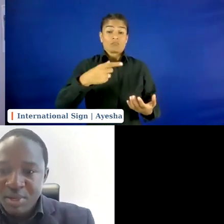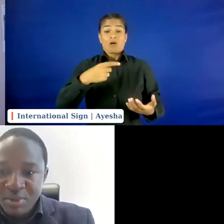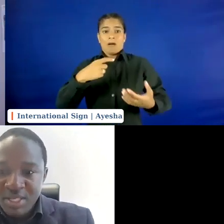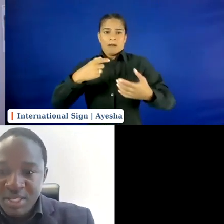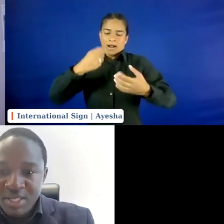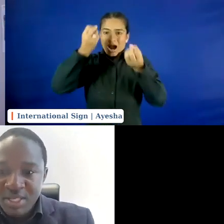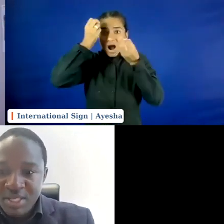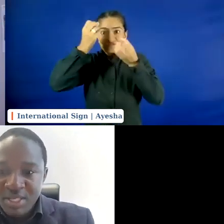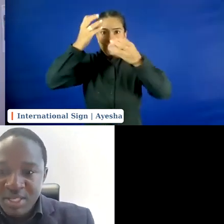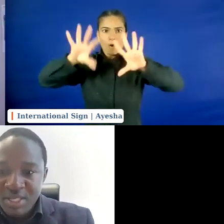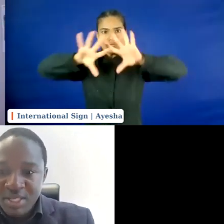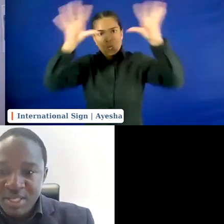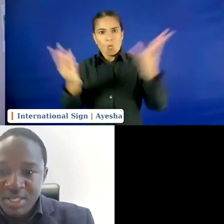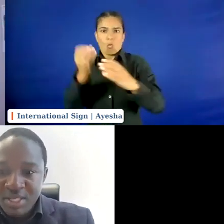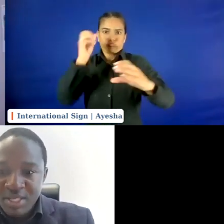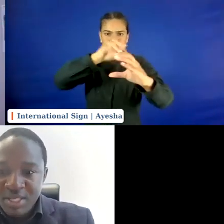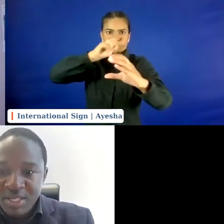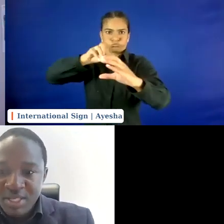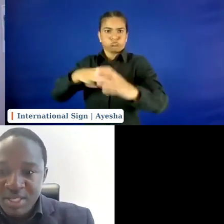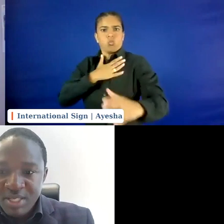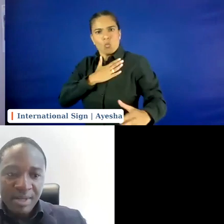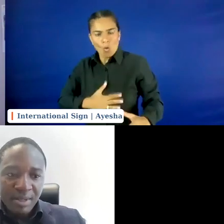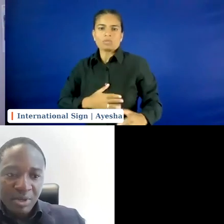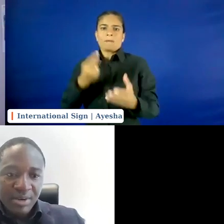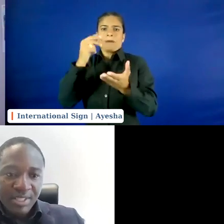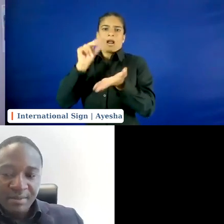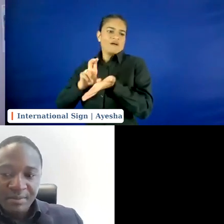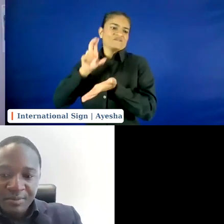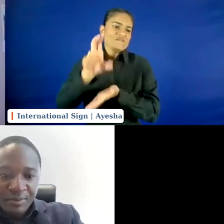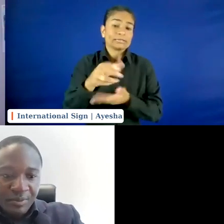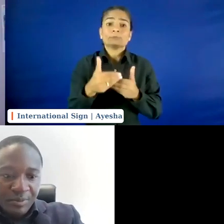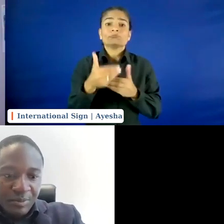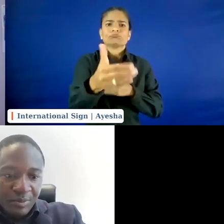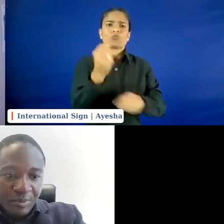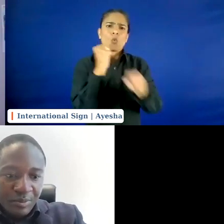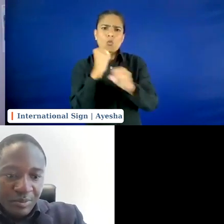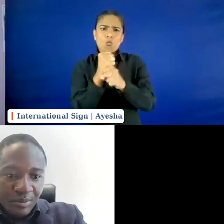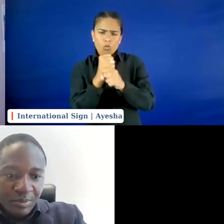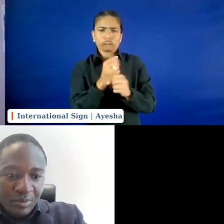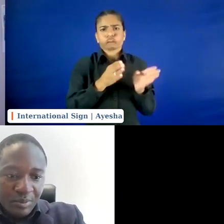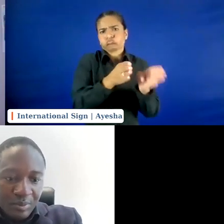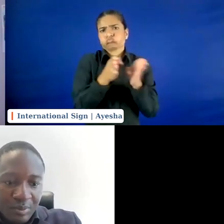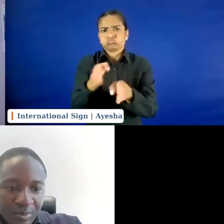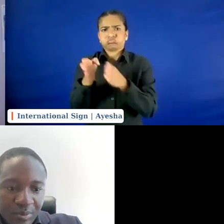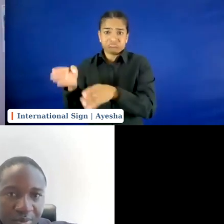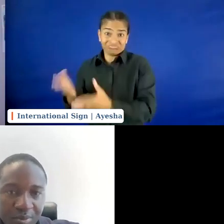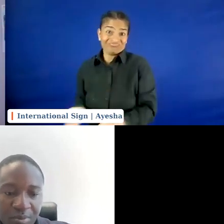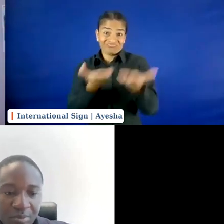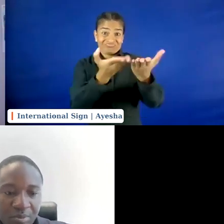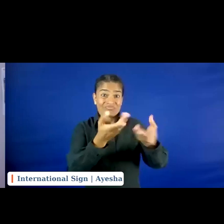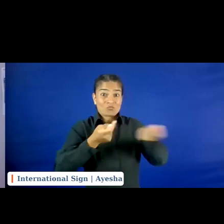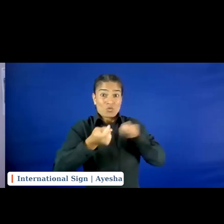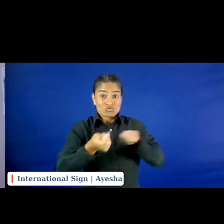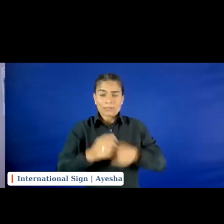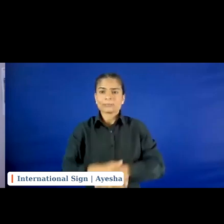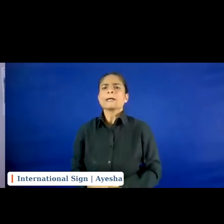next future work streams. Thank you. Over Thank the you, Muya. moderator. Thank you, Muya. Another one